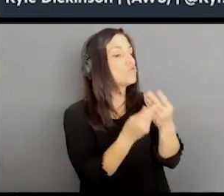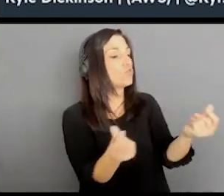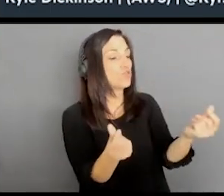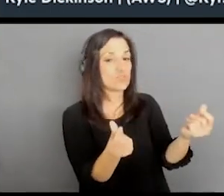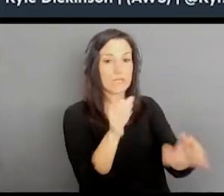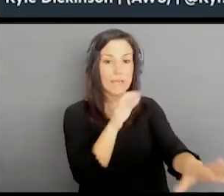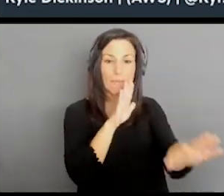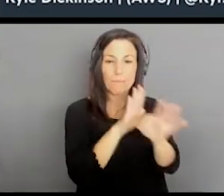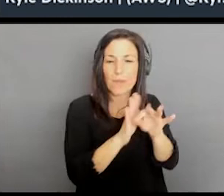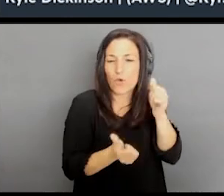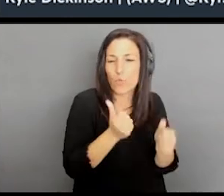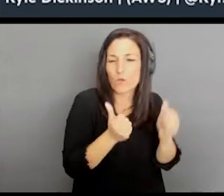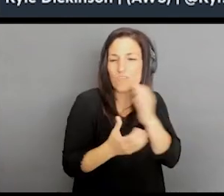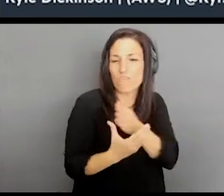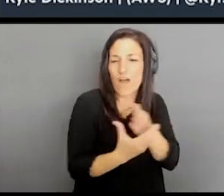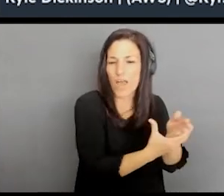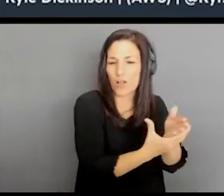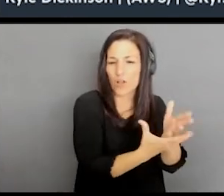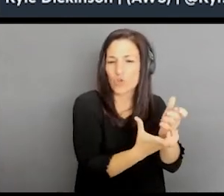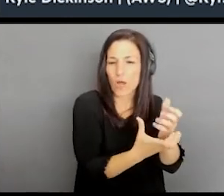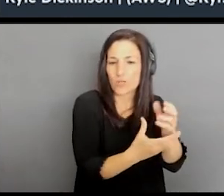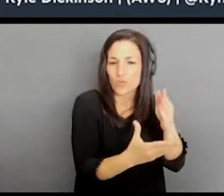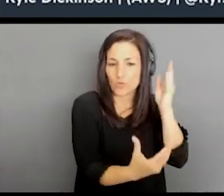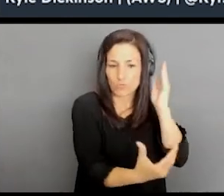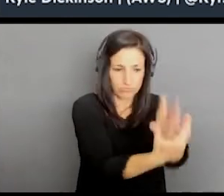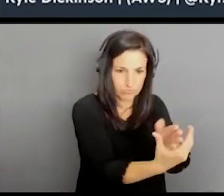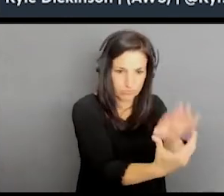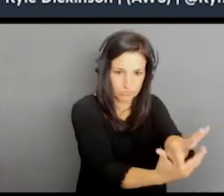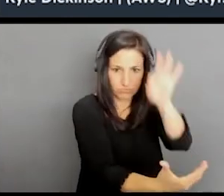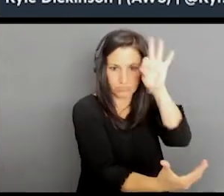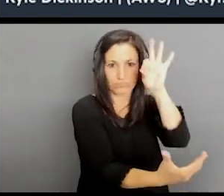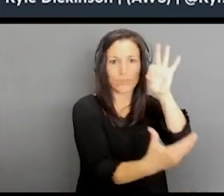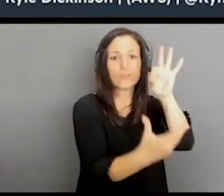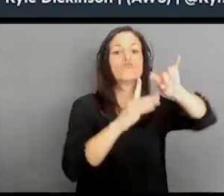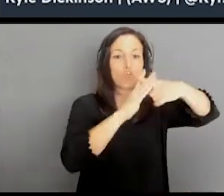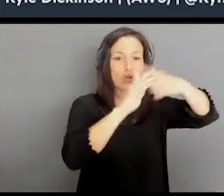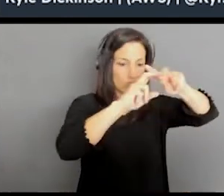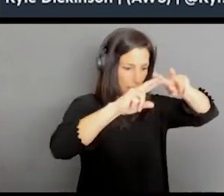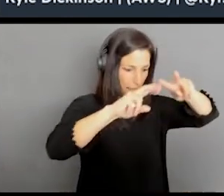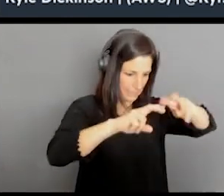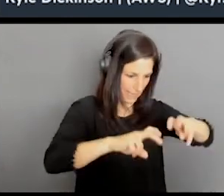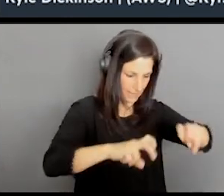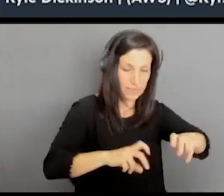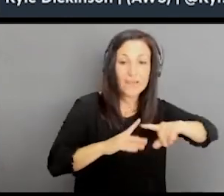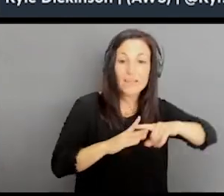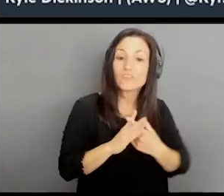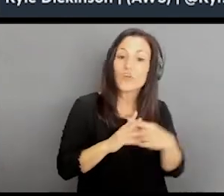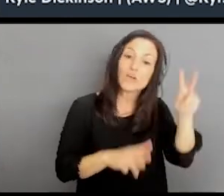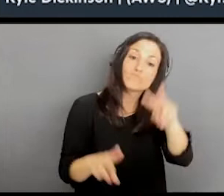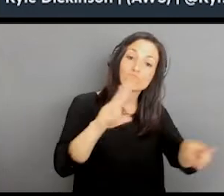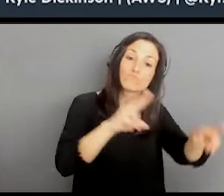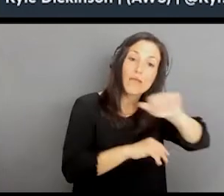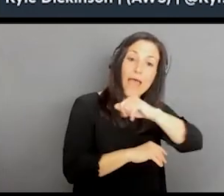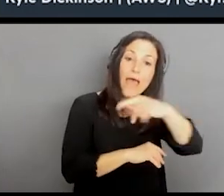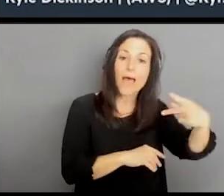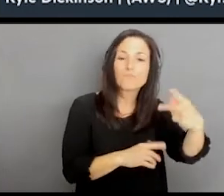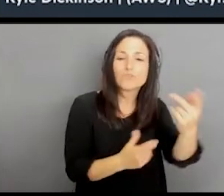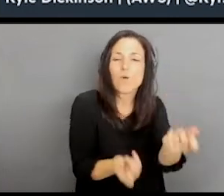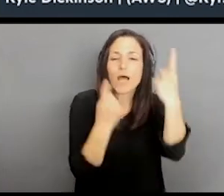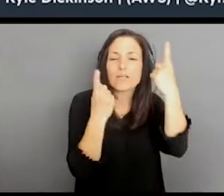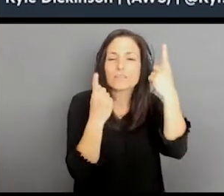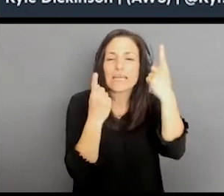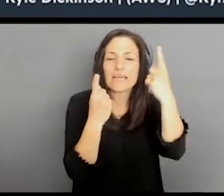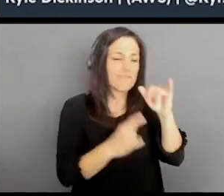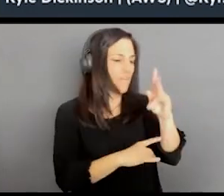to start assessing. So this is where it starts kind of looking at your application to understand the inventory. But let's go ahead with